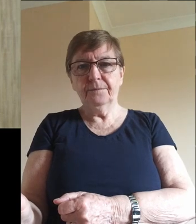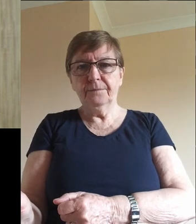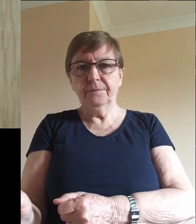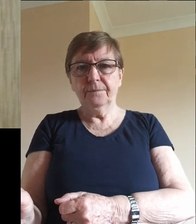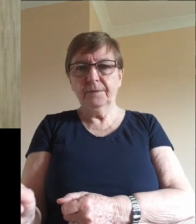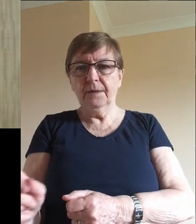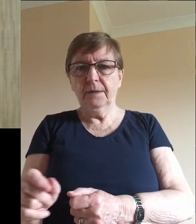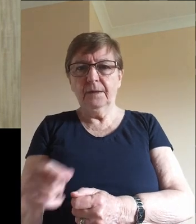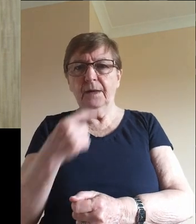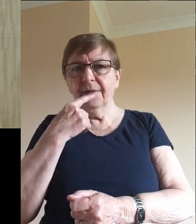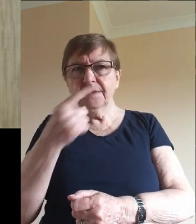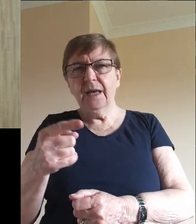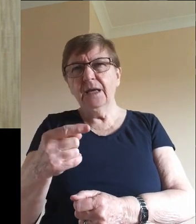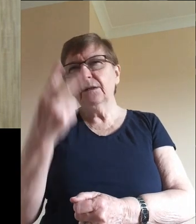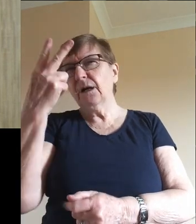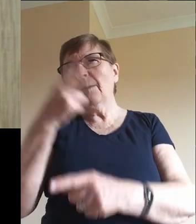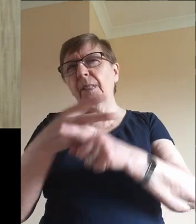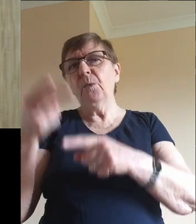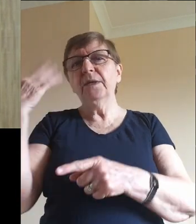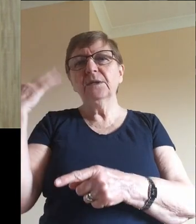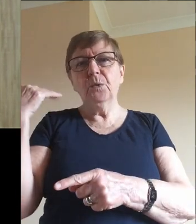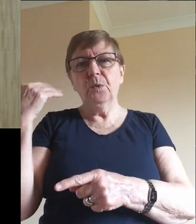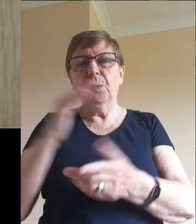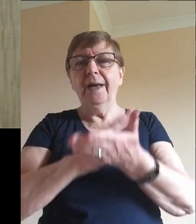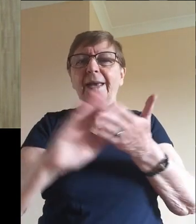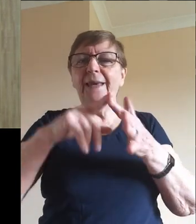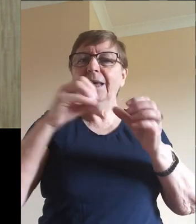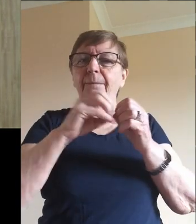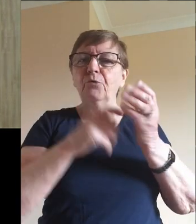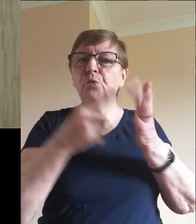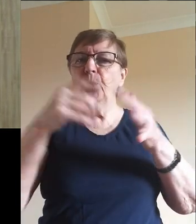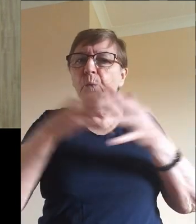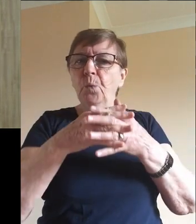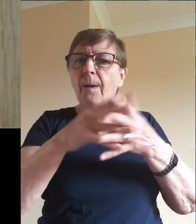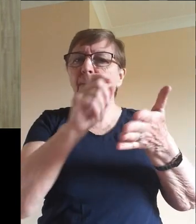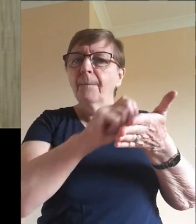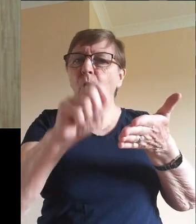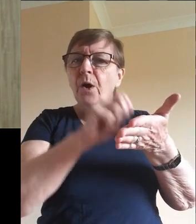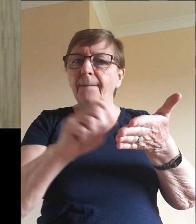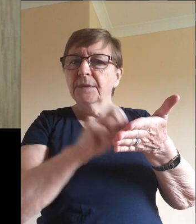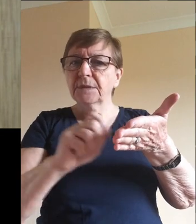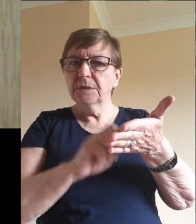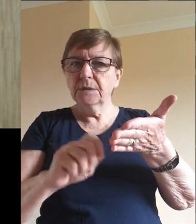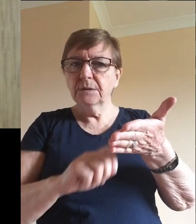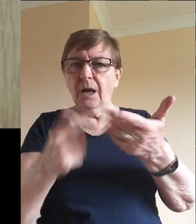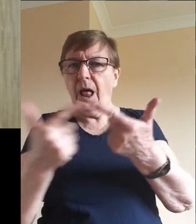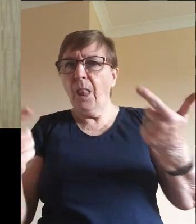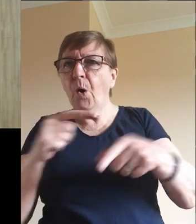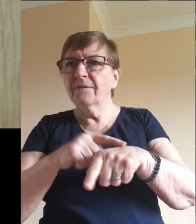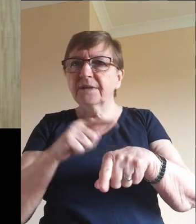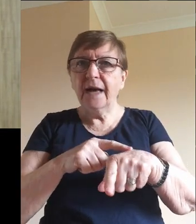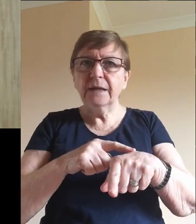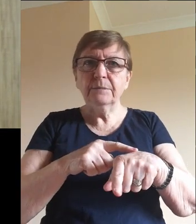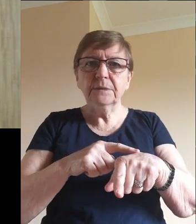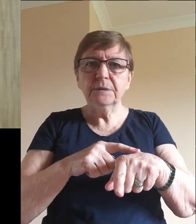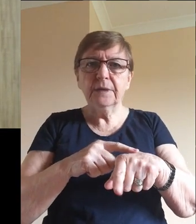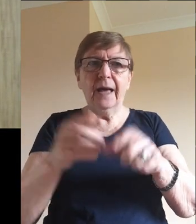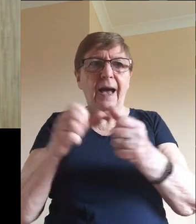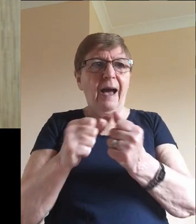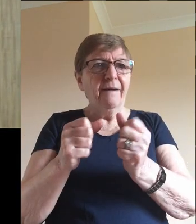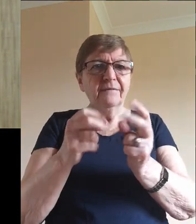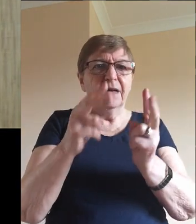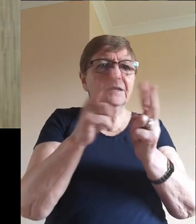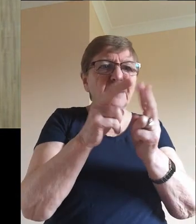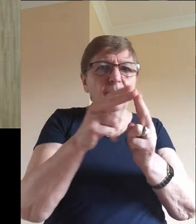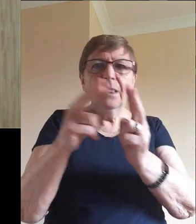I mentioned a couple of weeks ago that Hebrew poetry often has parallels or couplets